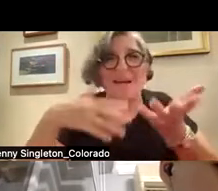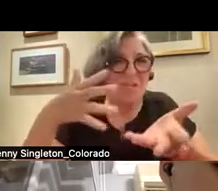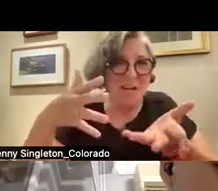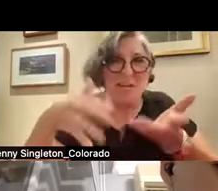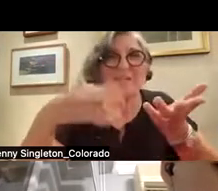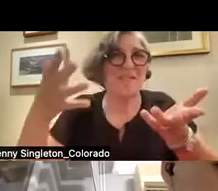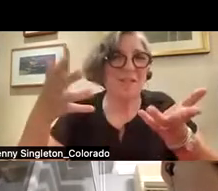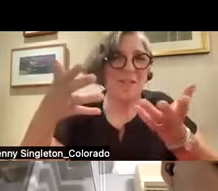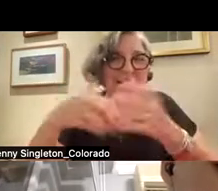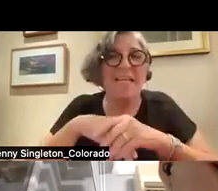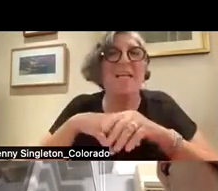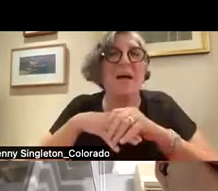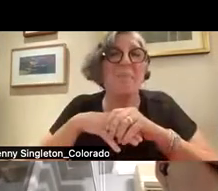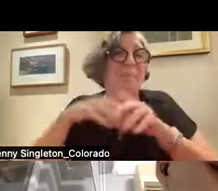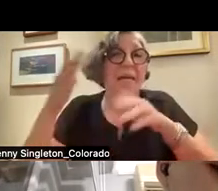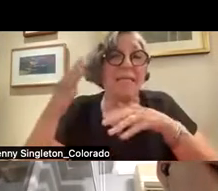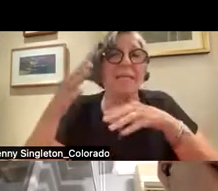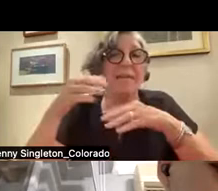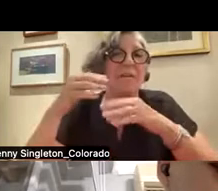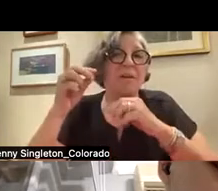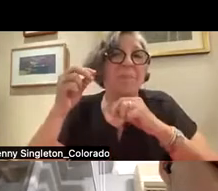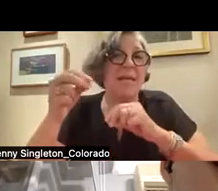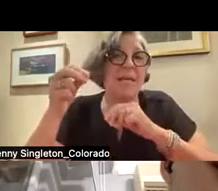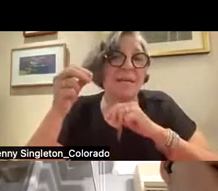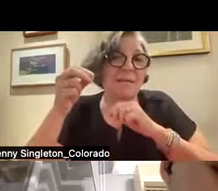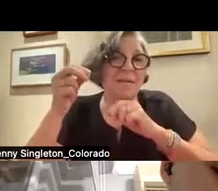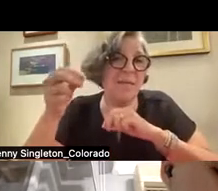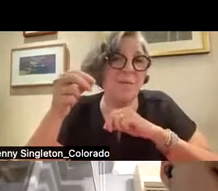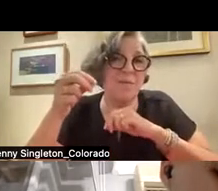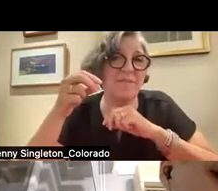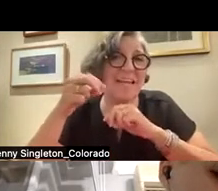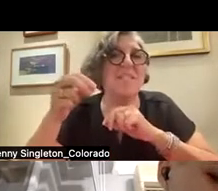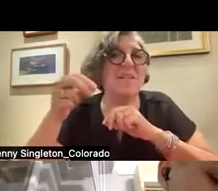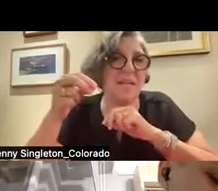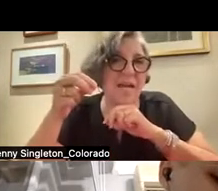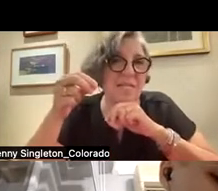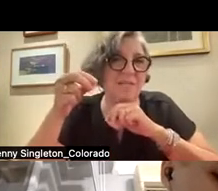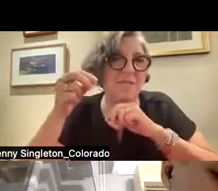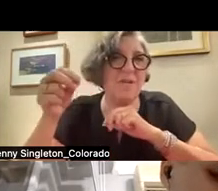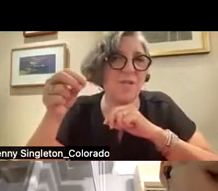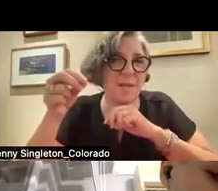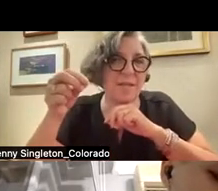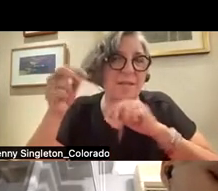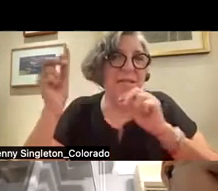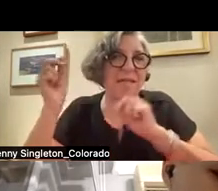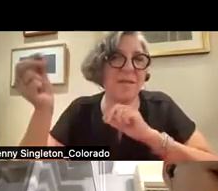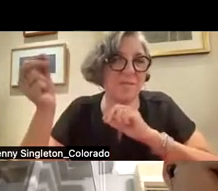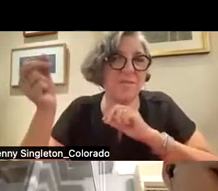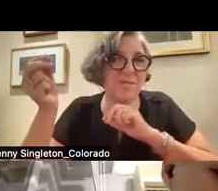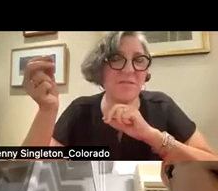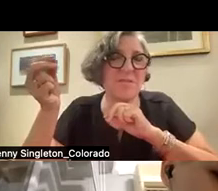form by a child still learning. But there are many examples of lexicalized finger spelling